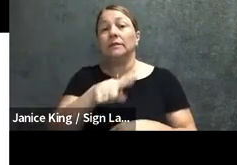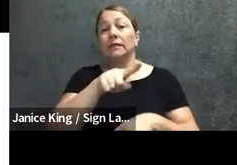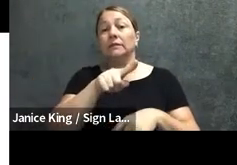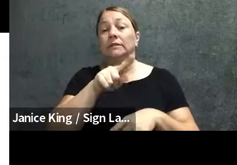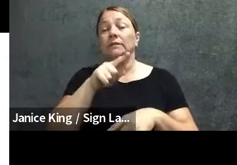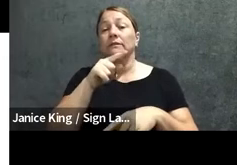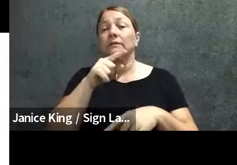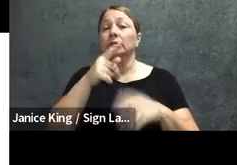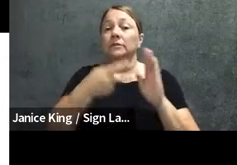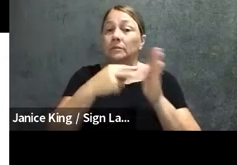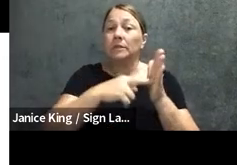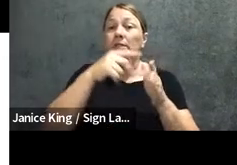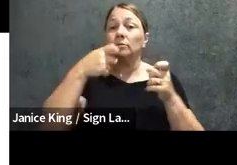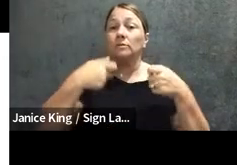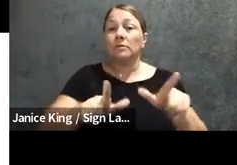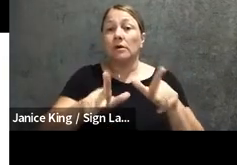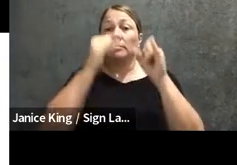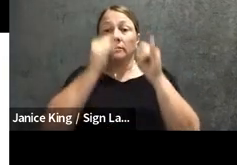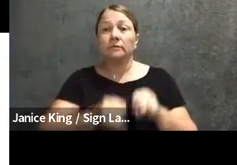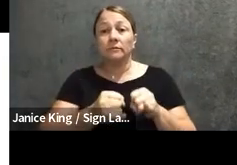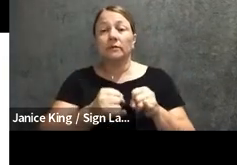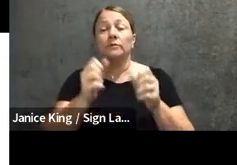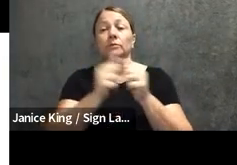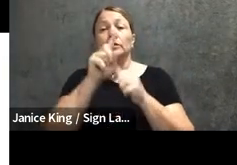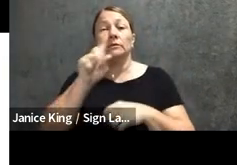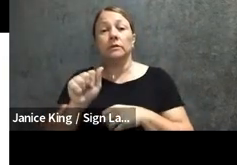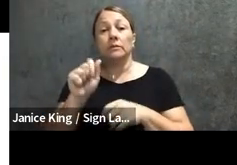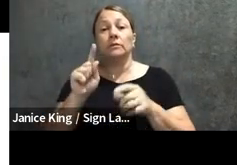trainings are covered by the ADA.